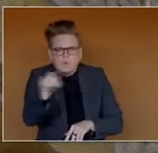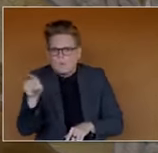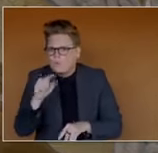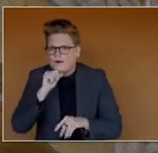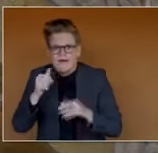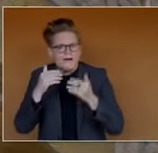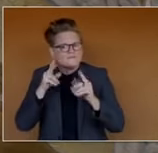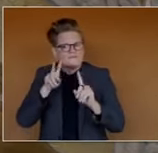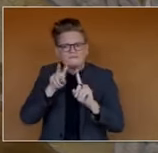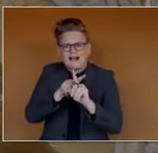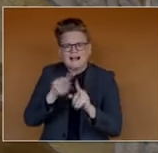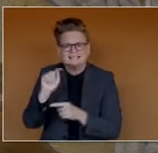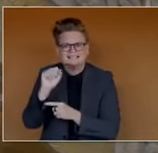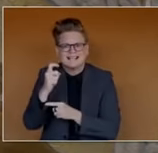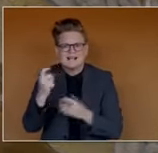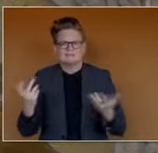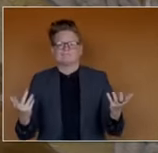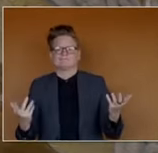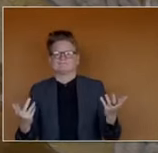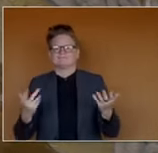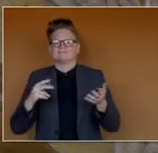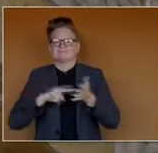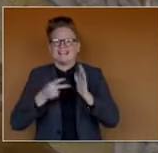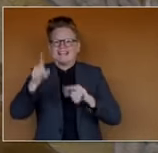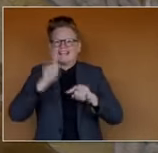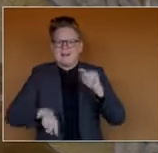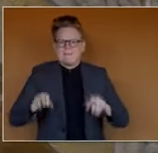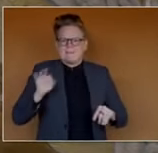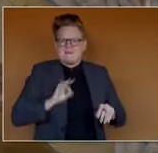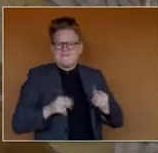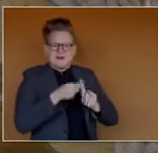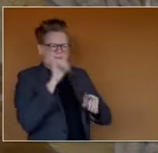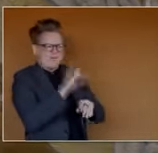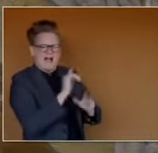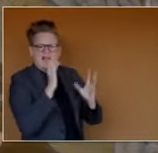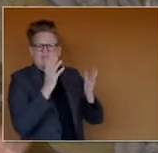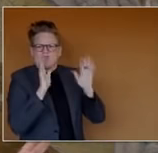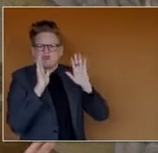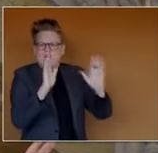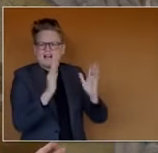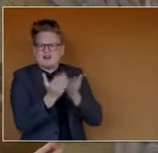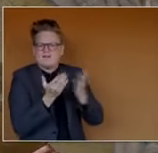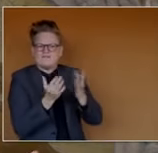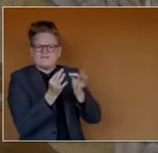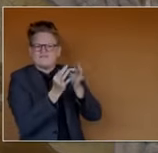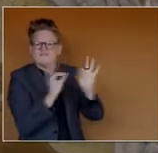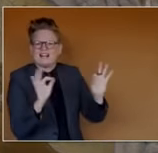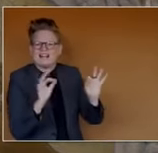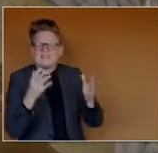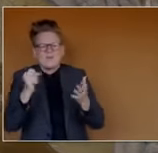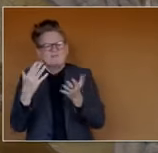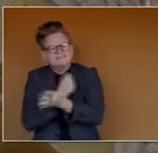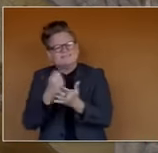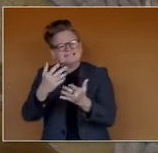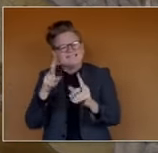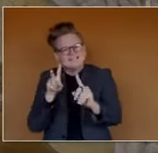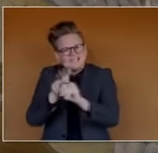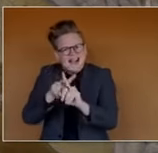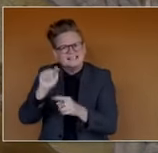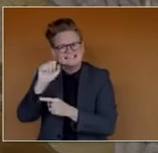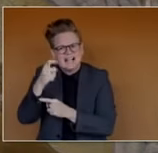able to access. And so the Unity Center is here to provide that. As the mayor said, llame